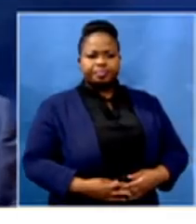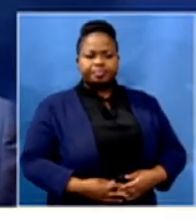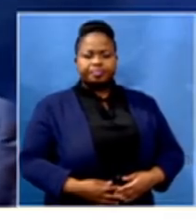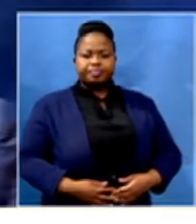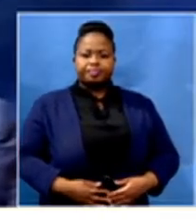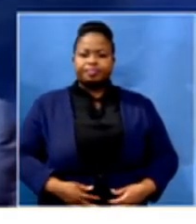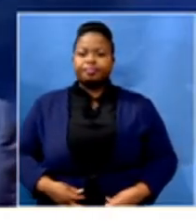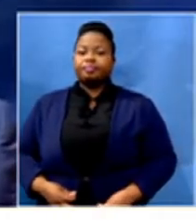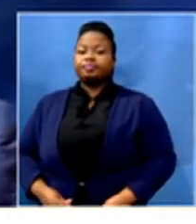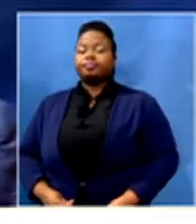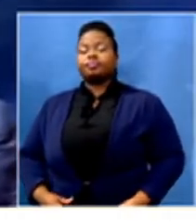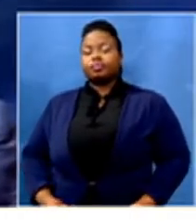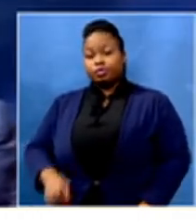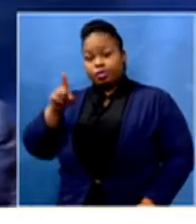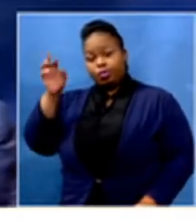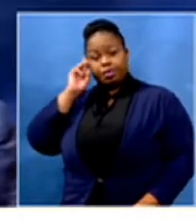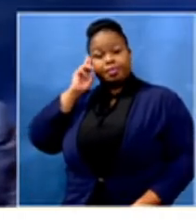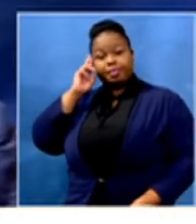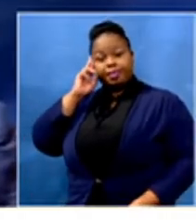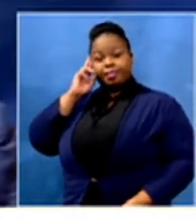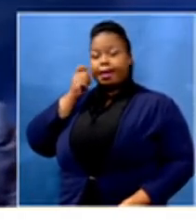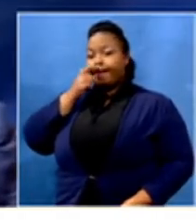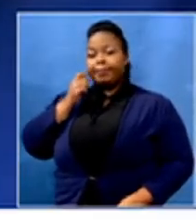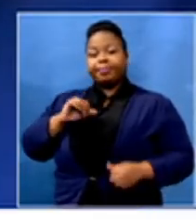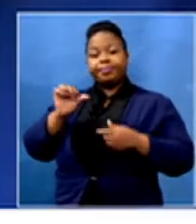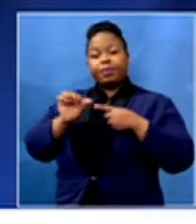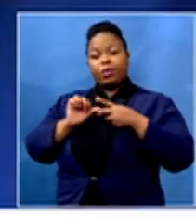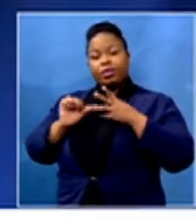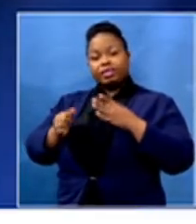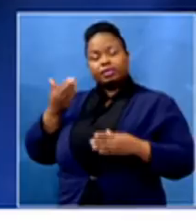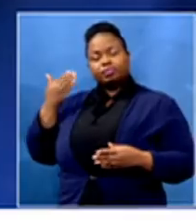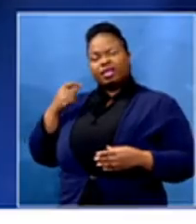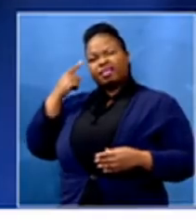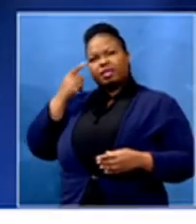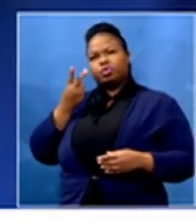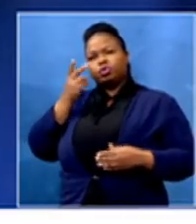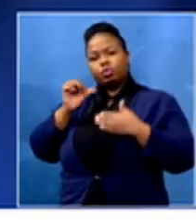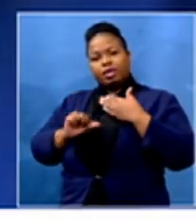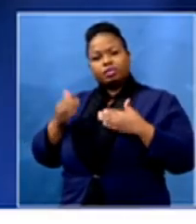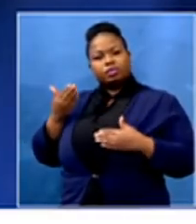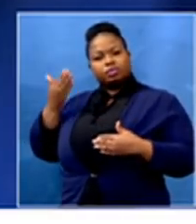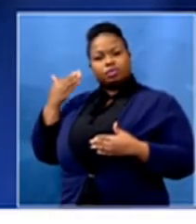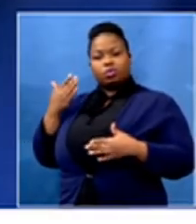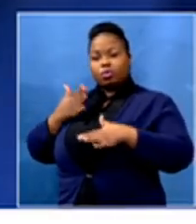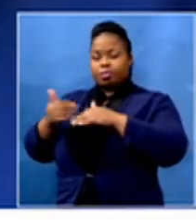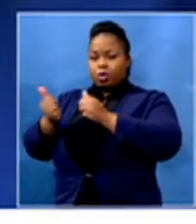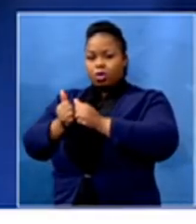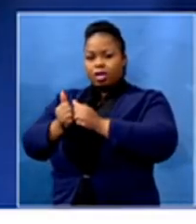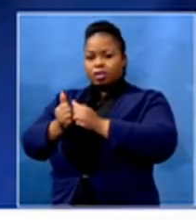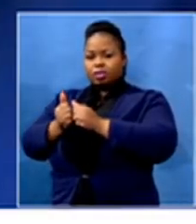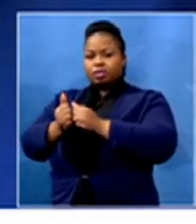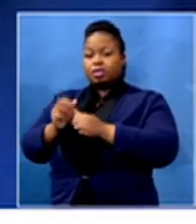Well, you might recall several weeks ago, probably 2 months ago, I was talking to my colleagues and we warned of